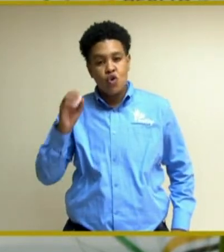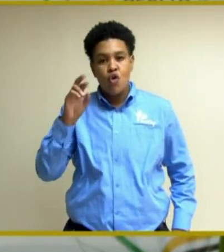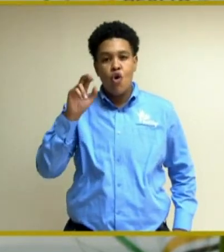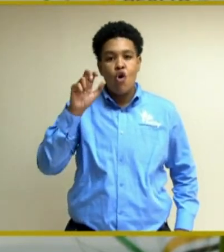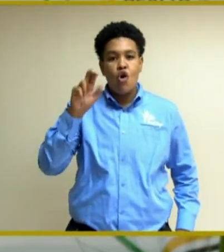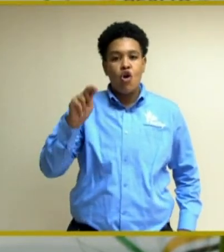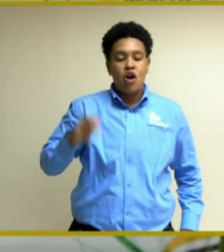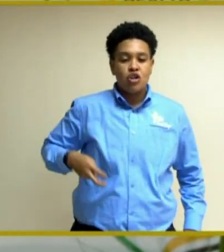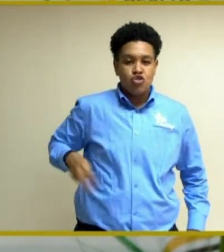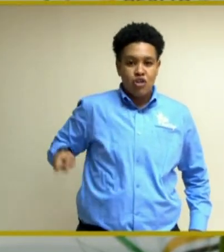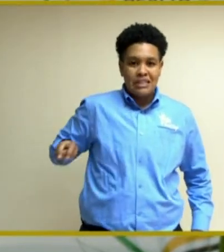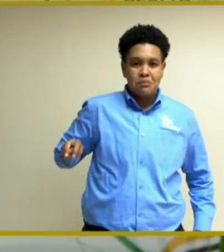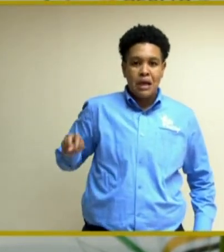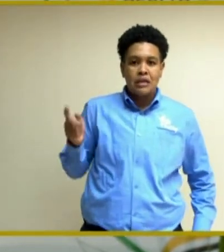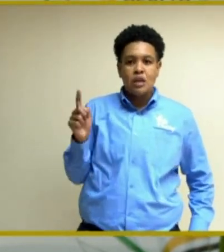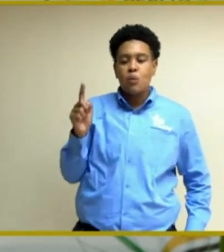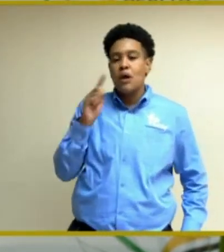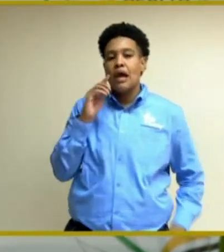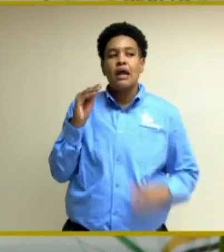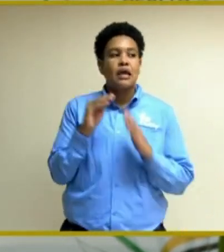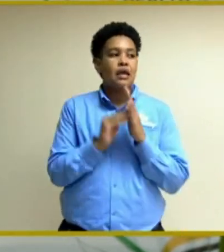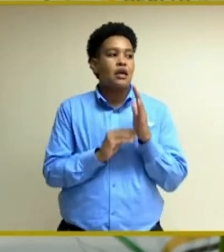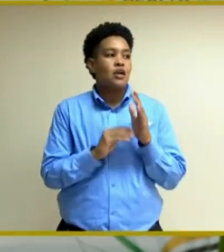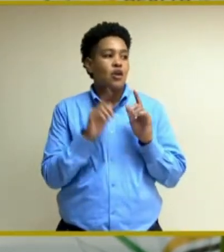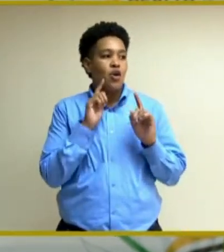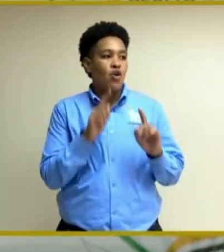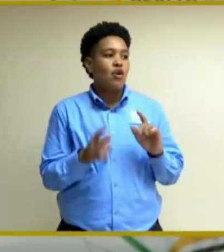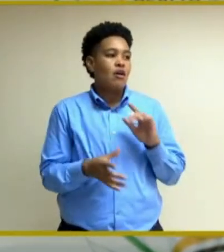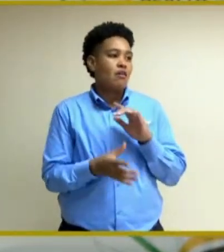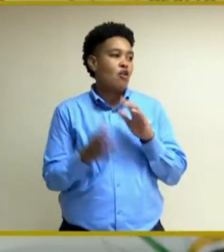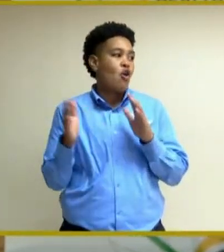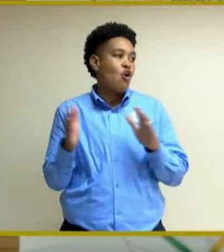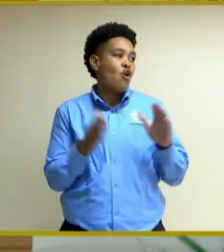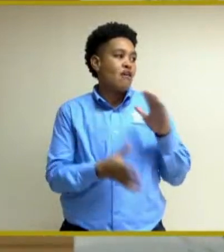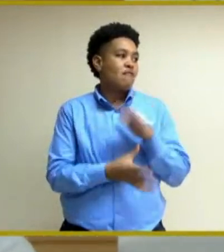transplant, and where do they fall in the order of priority for vaccination?